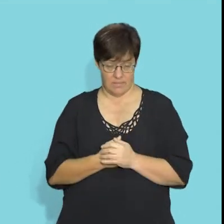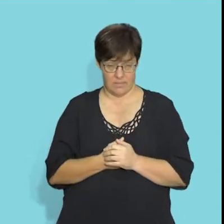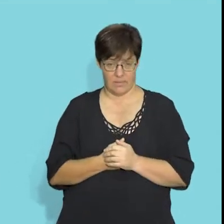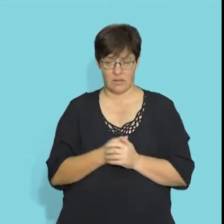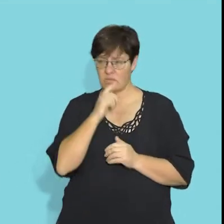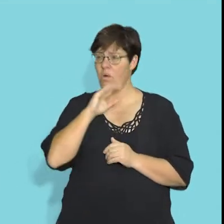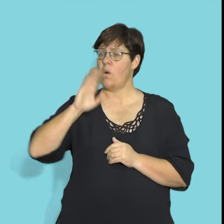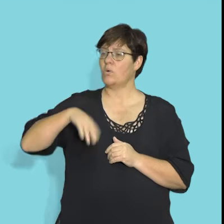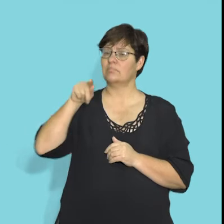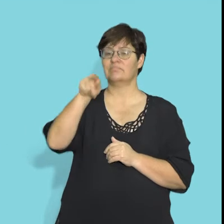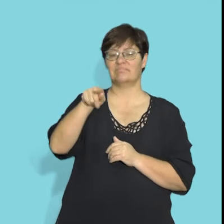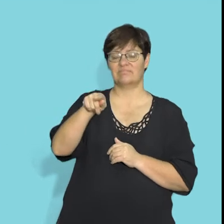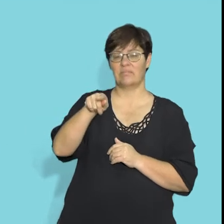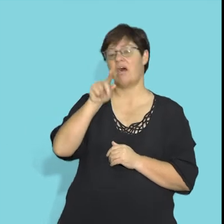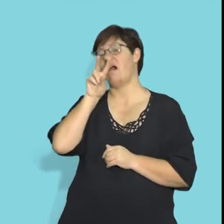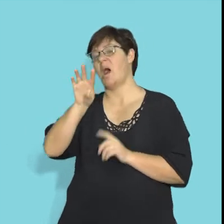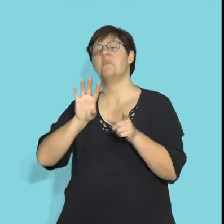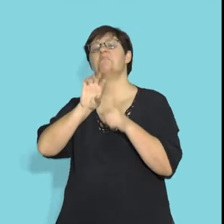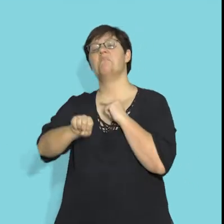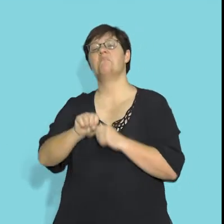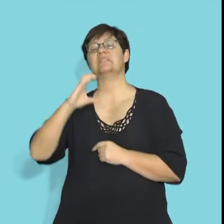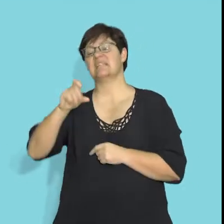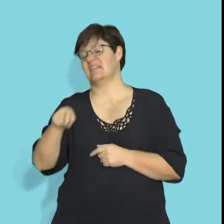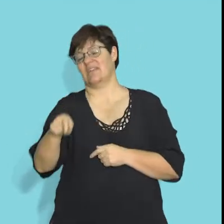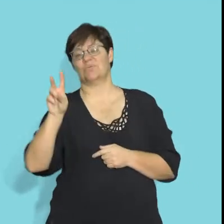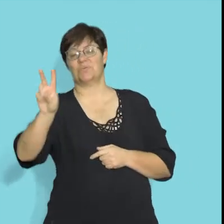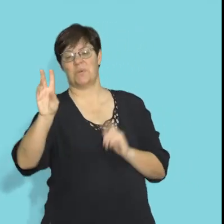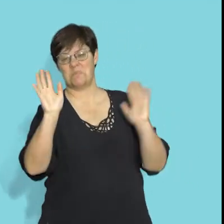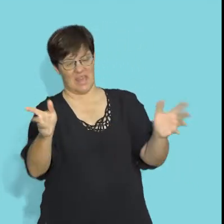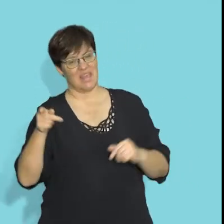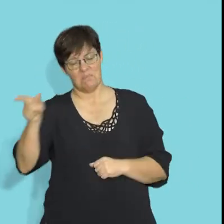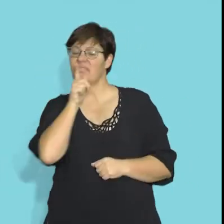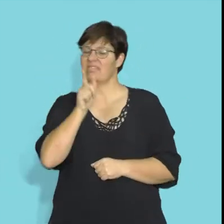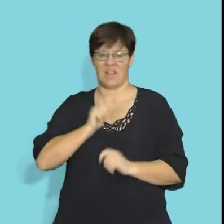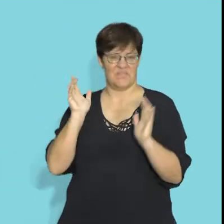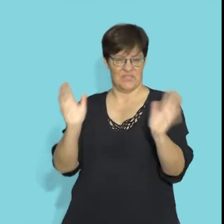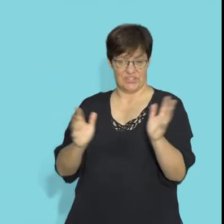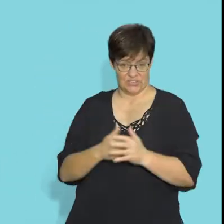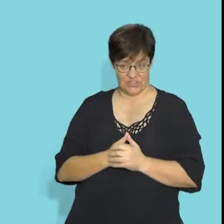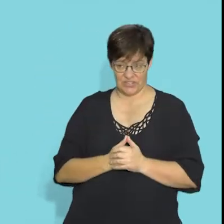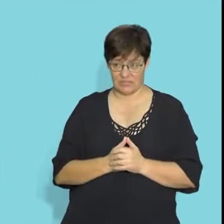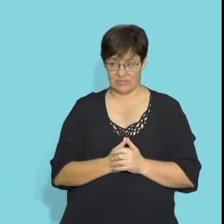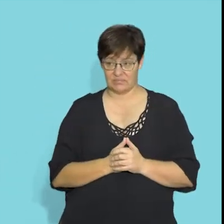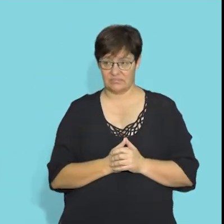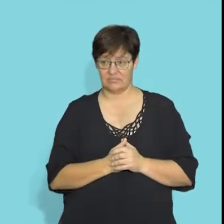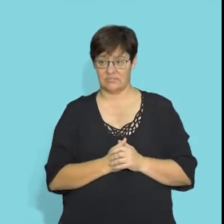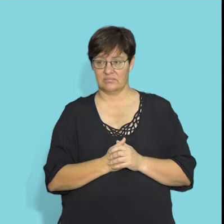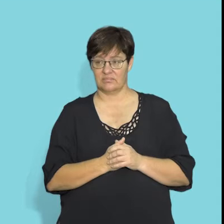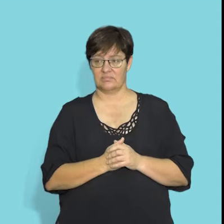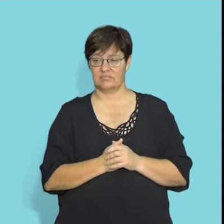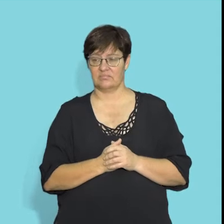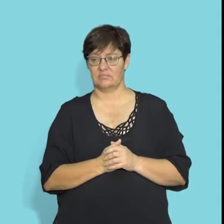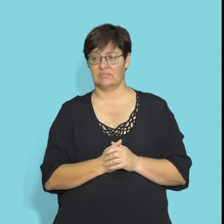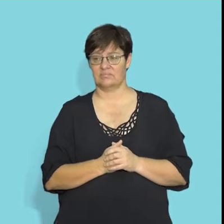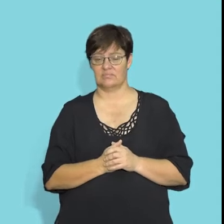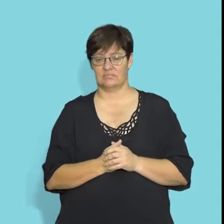that automatically, by inspection, I know what the y-cut is? All right? They've told me what the y-cut is. They've told me that